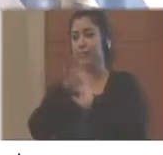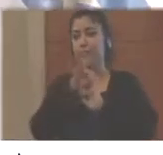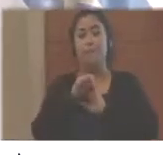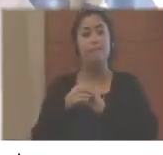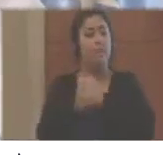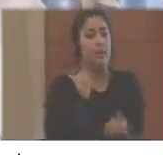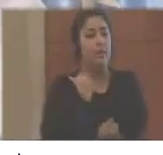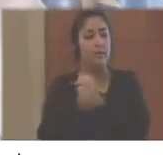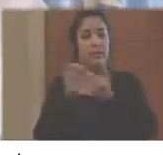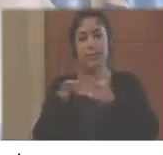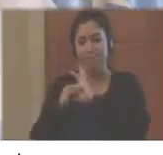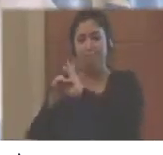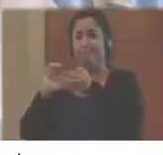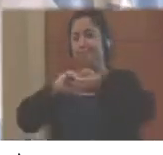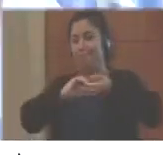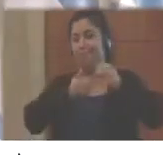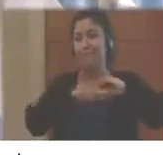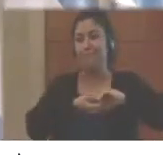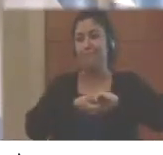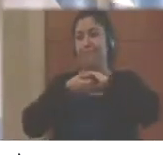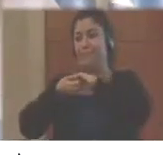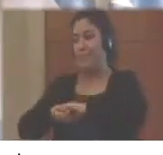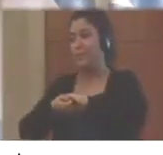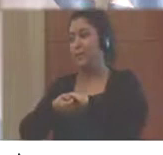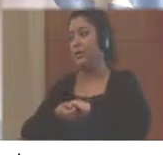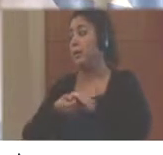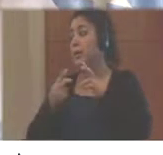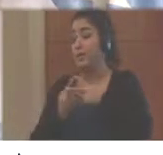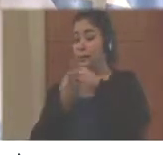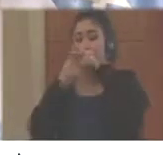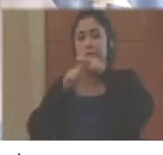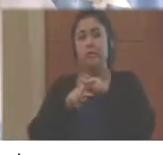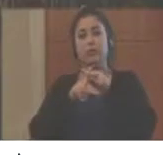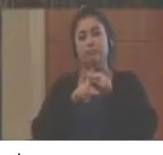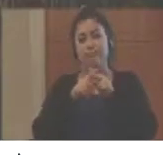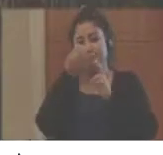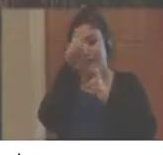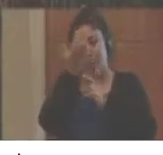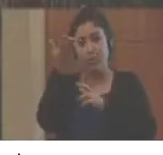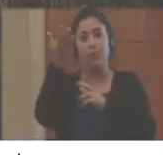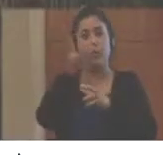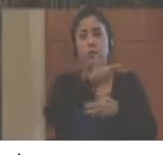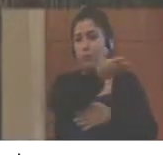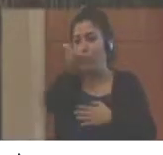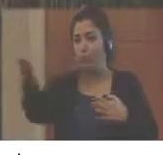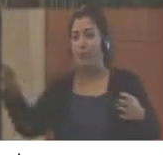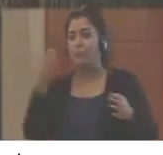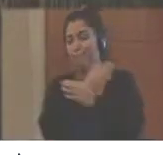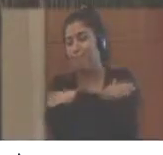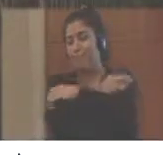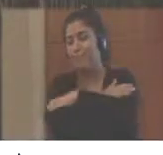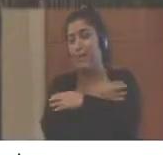the main table, colleagues and visitors, and audience in general. First of all, our